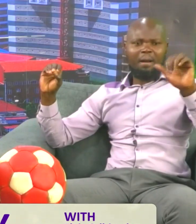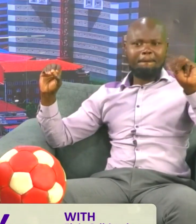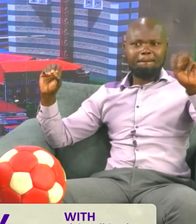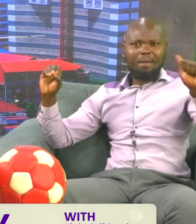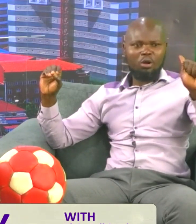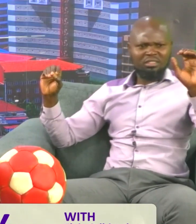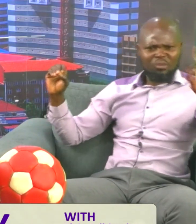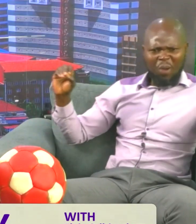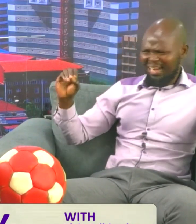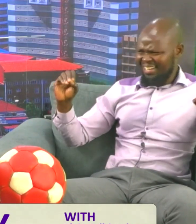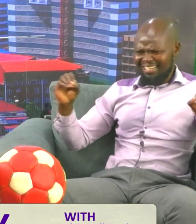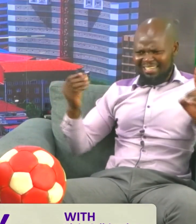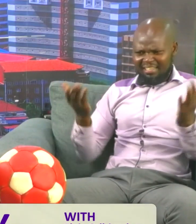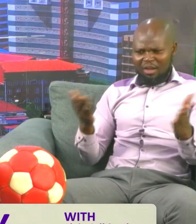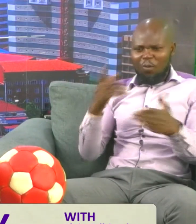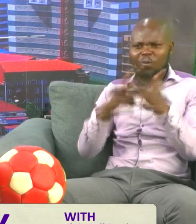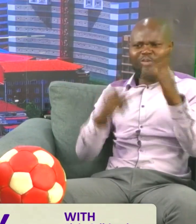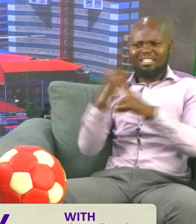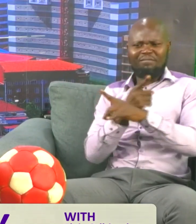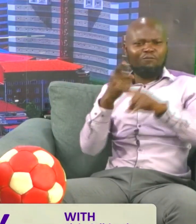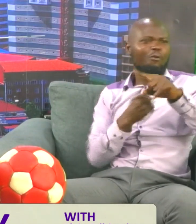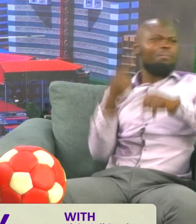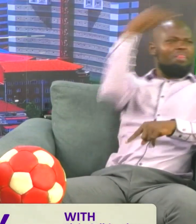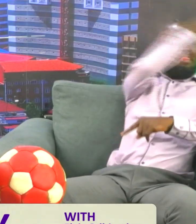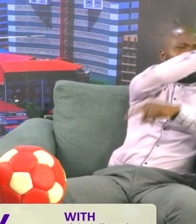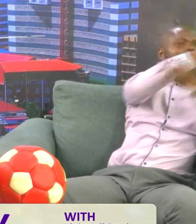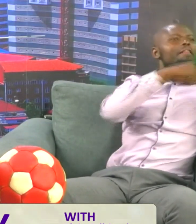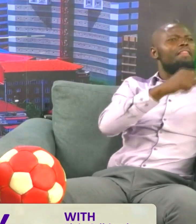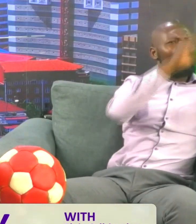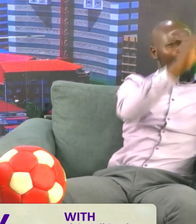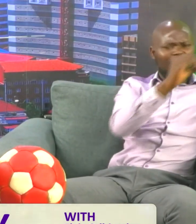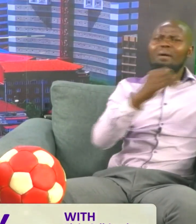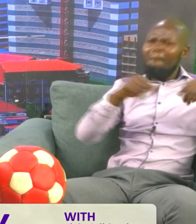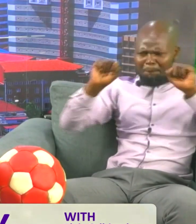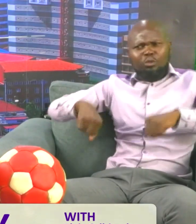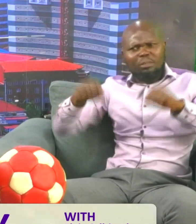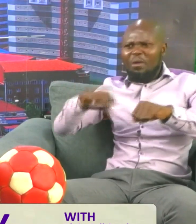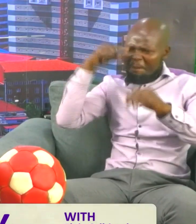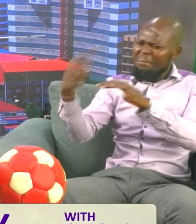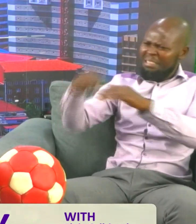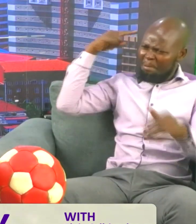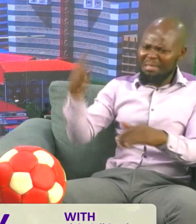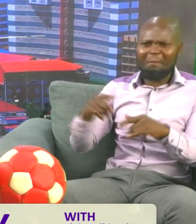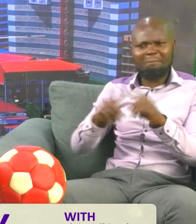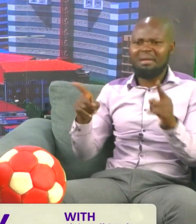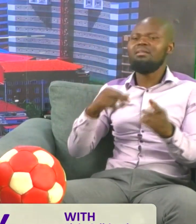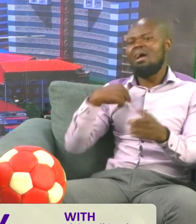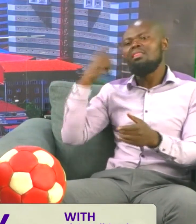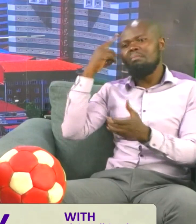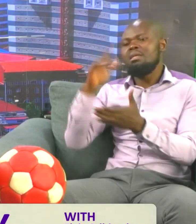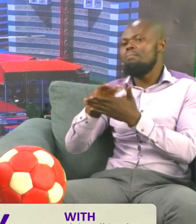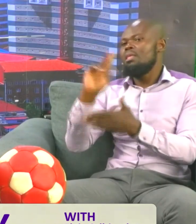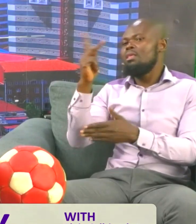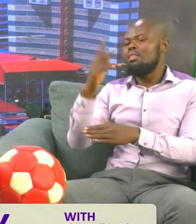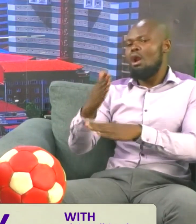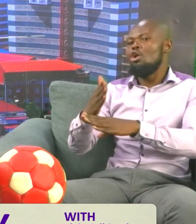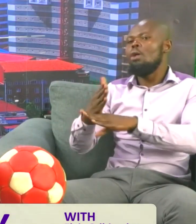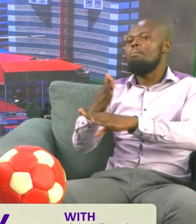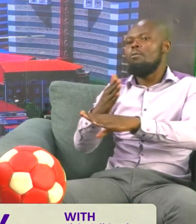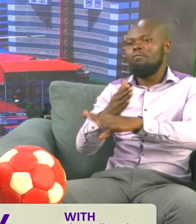teams should make the players stay in the different clubs as well. Now, let's kick it off, Elvis, with the UEFA Nations